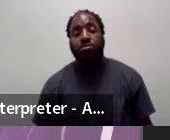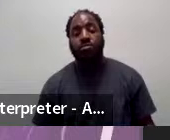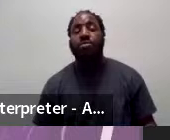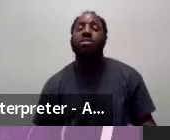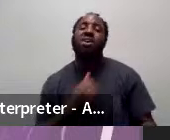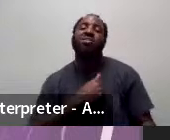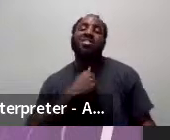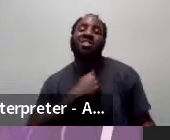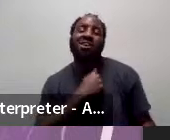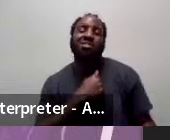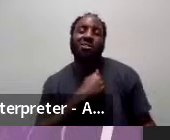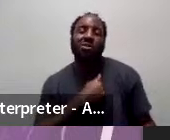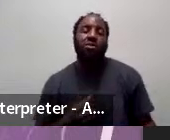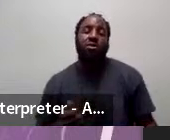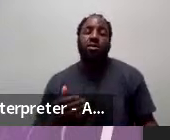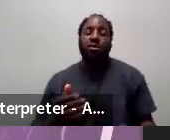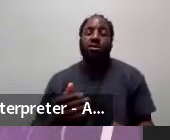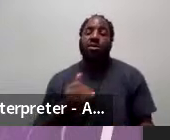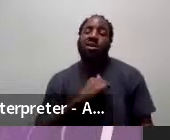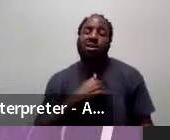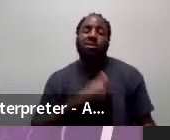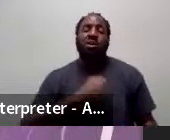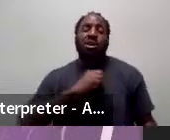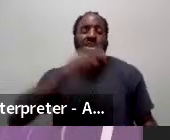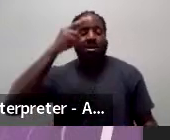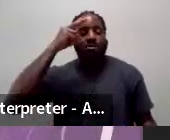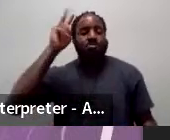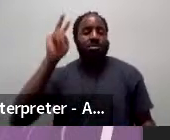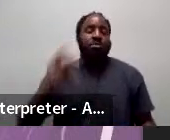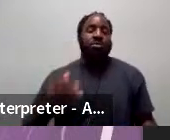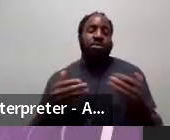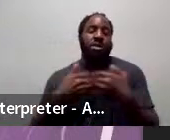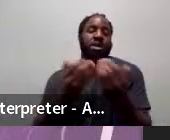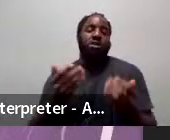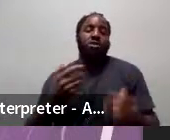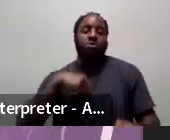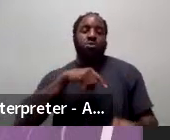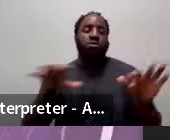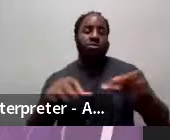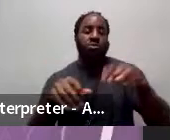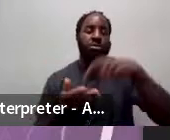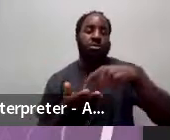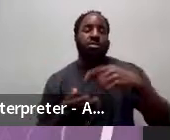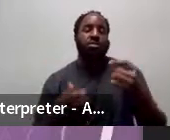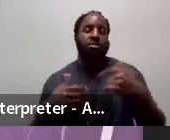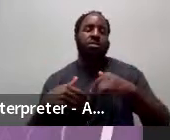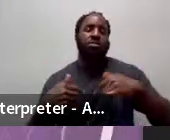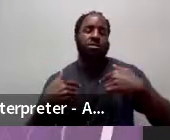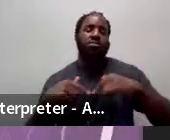Apologies. I apologize. I'm sorry. I misunderstood how we were doing this. Let me just continue here.